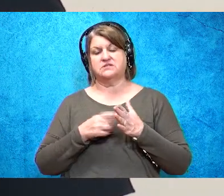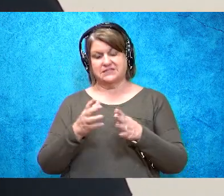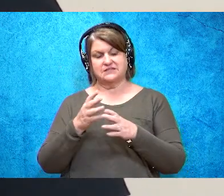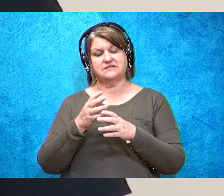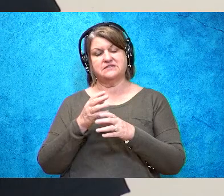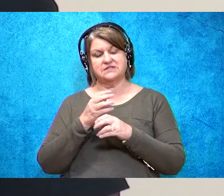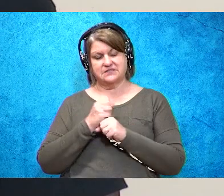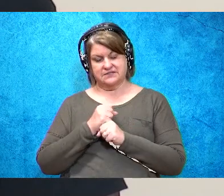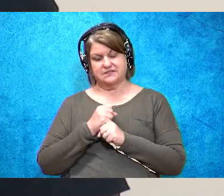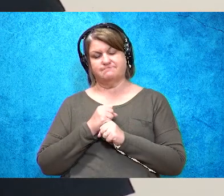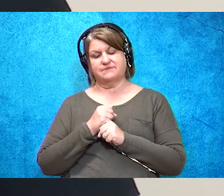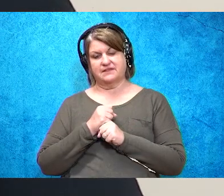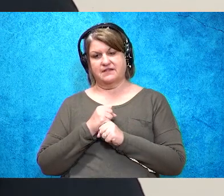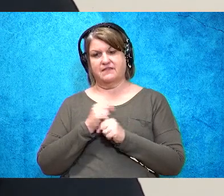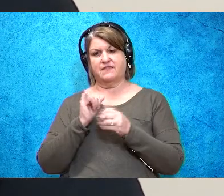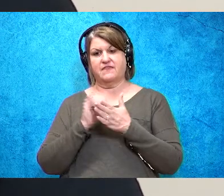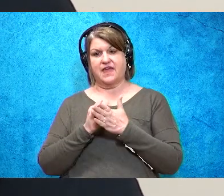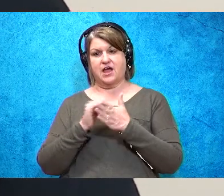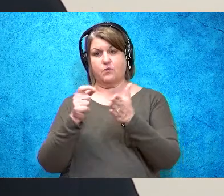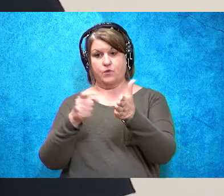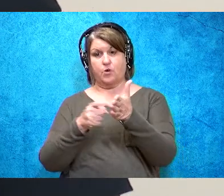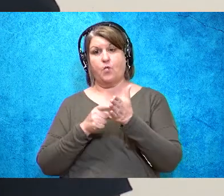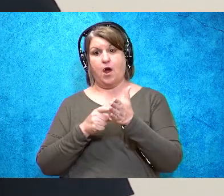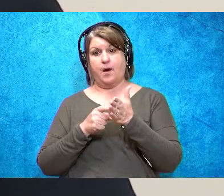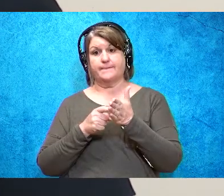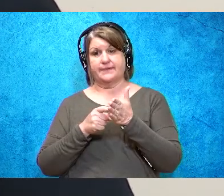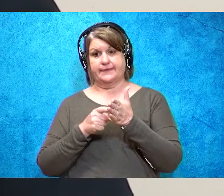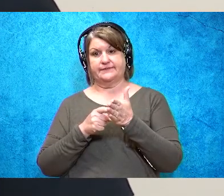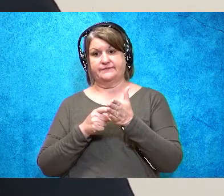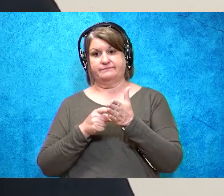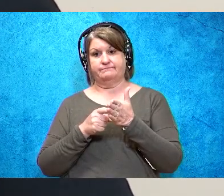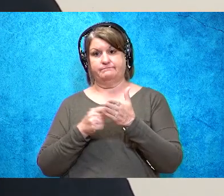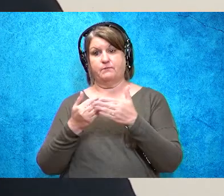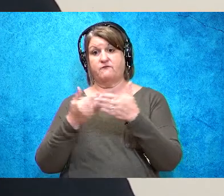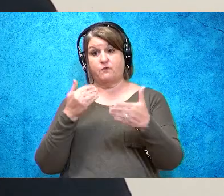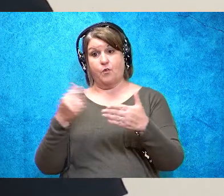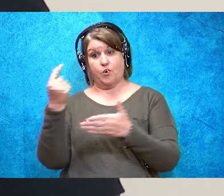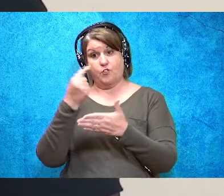prior to graduating from Mobile County Public School System. Okay.